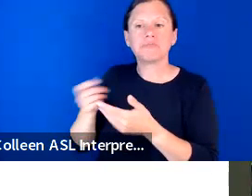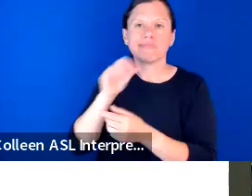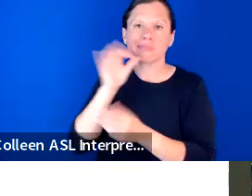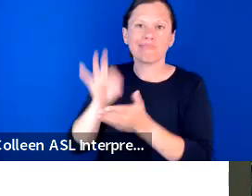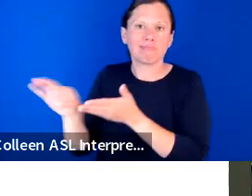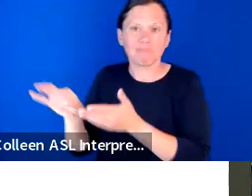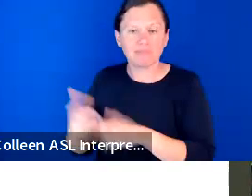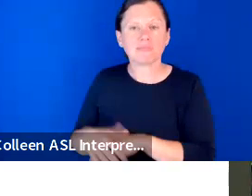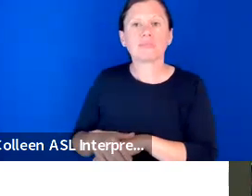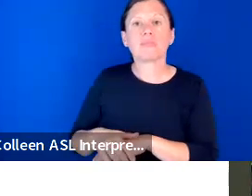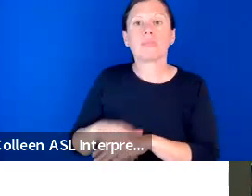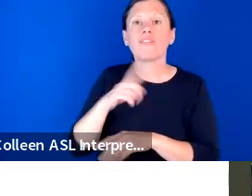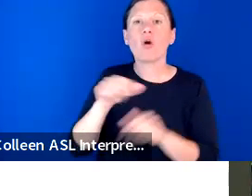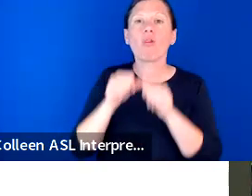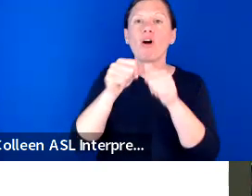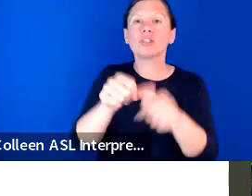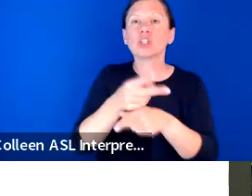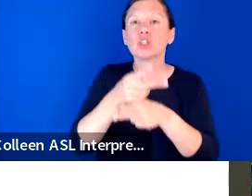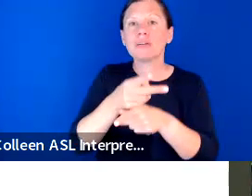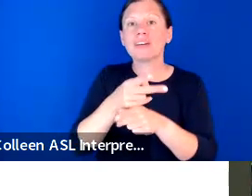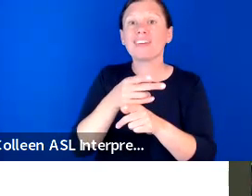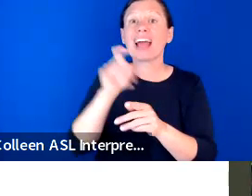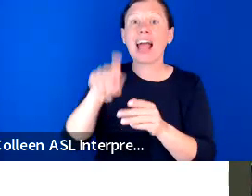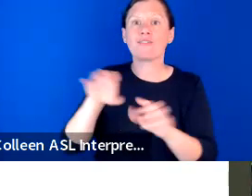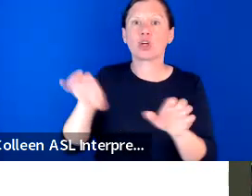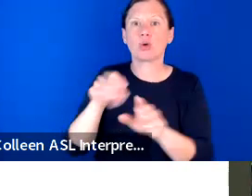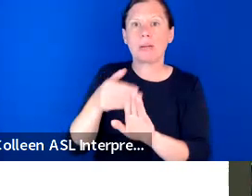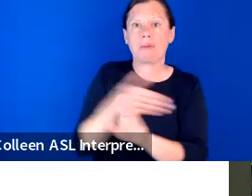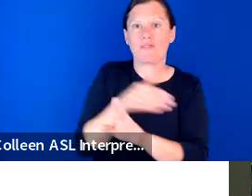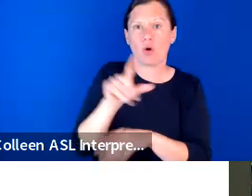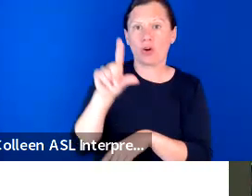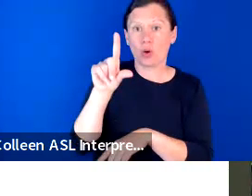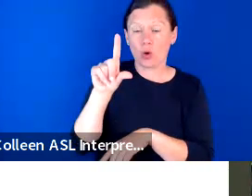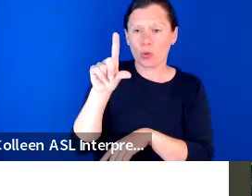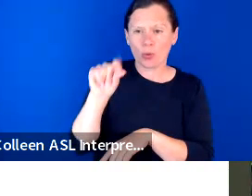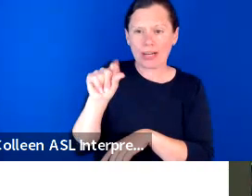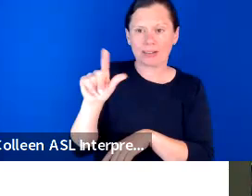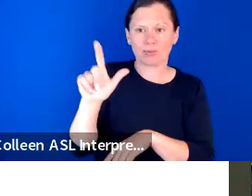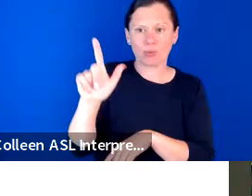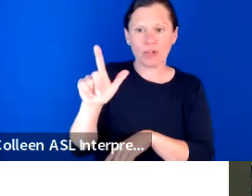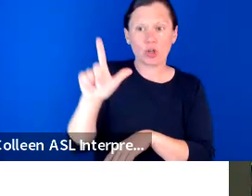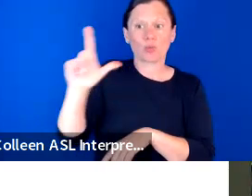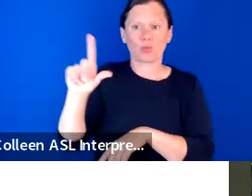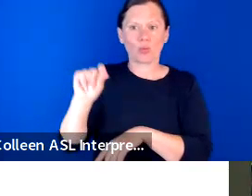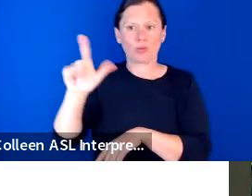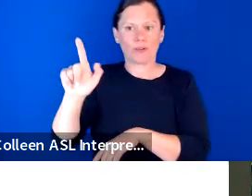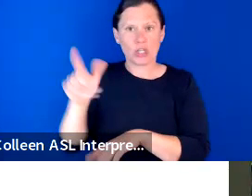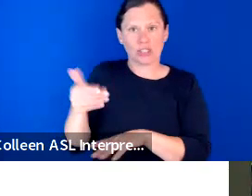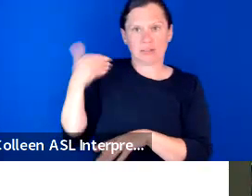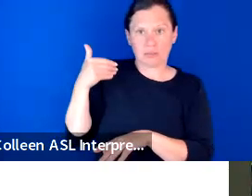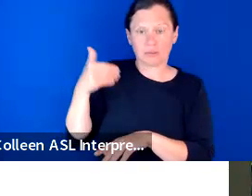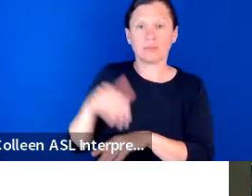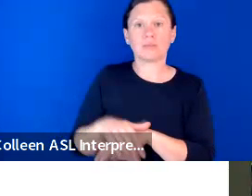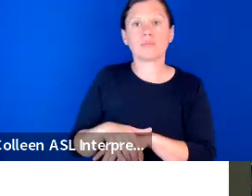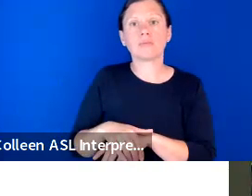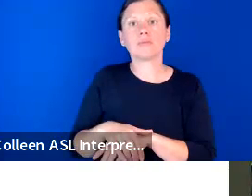1st of 2021. These applications are no longer available, but under the current law, workers who already have an approved